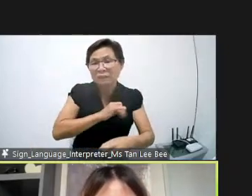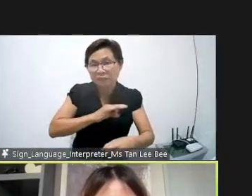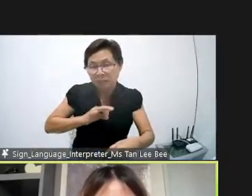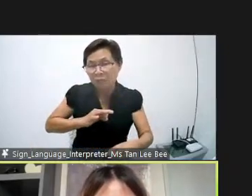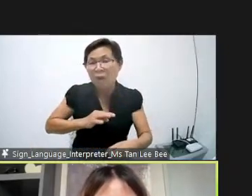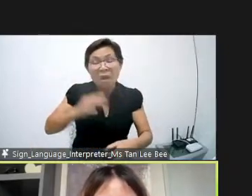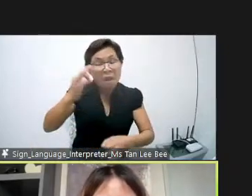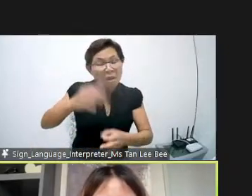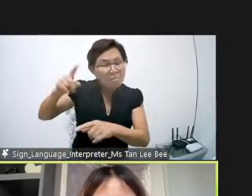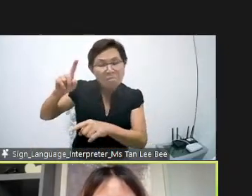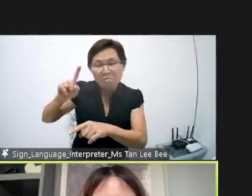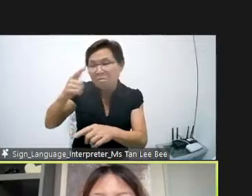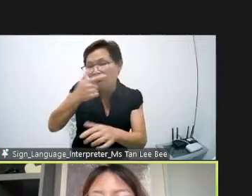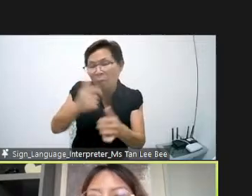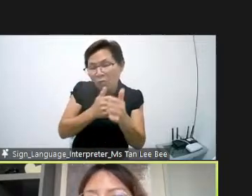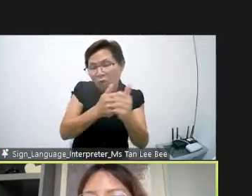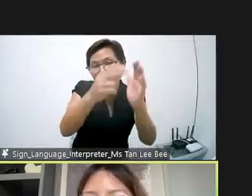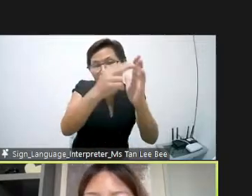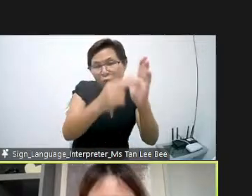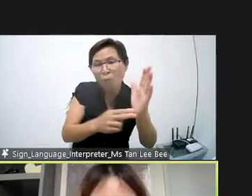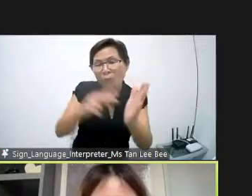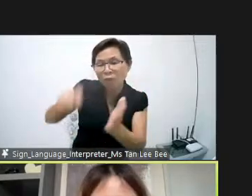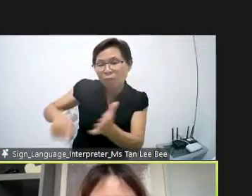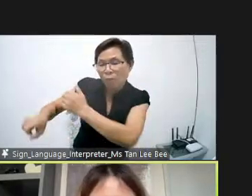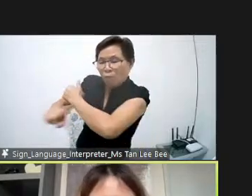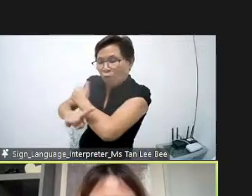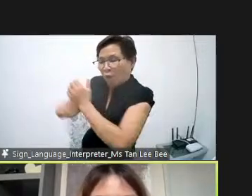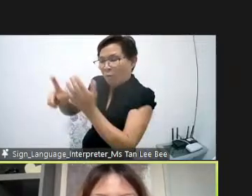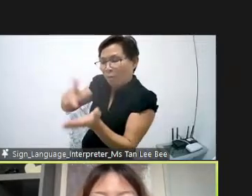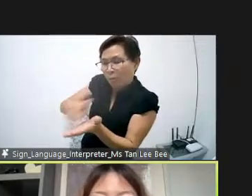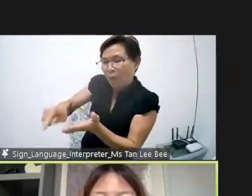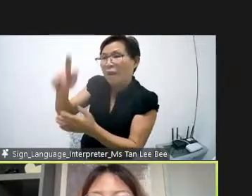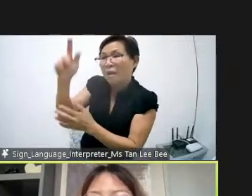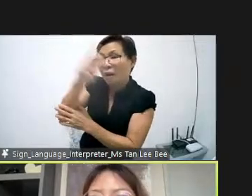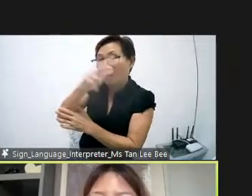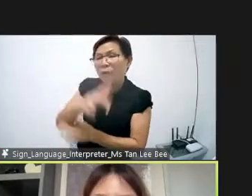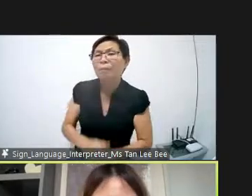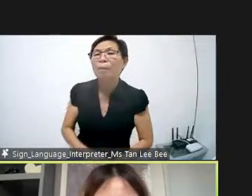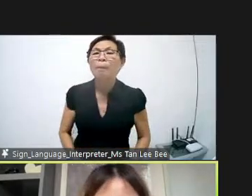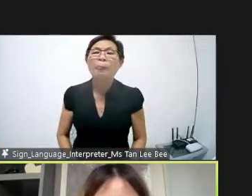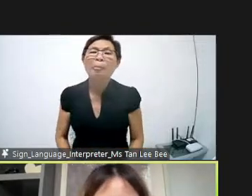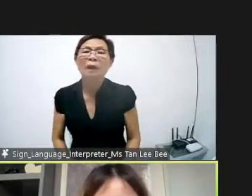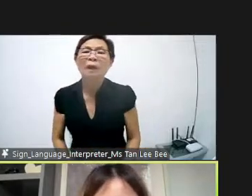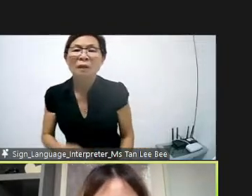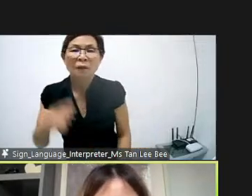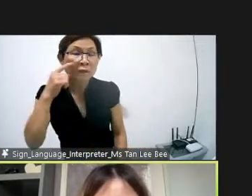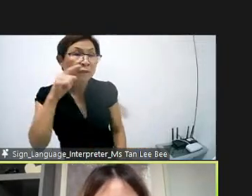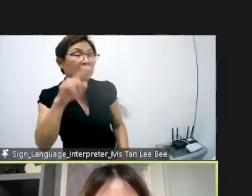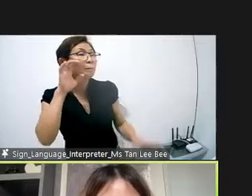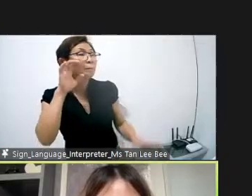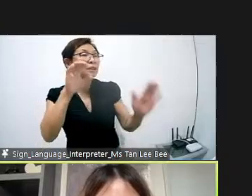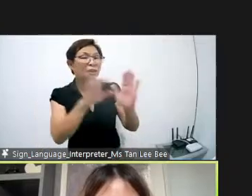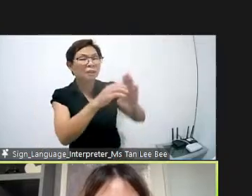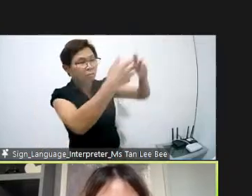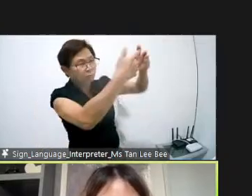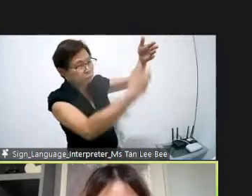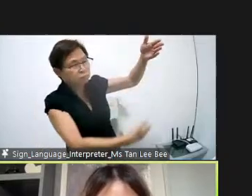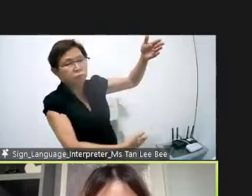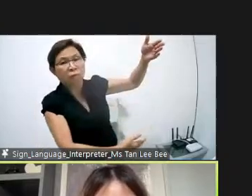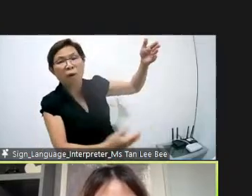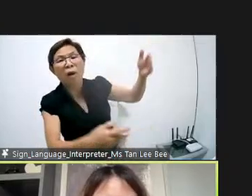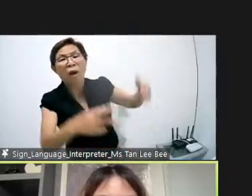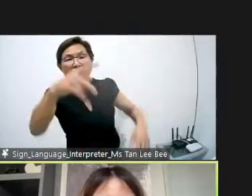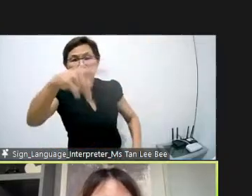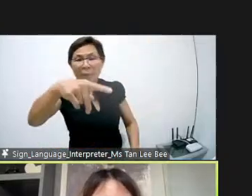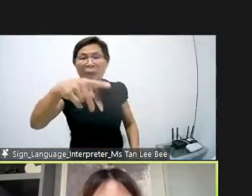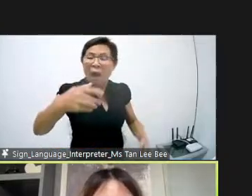Therefore, we partner with 55 leading company as you see in the pictures who have